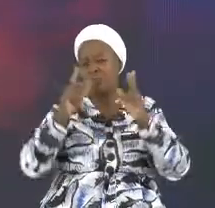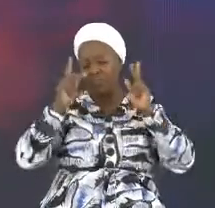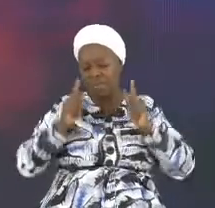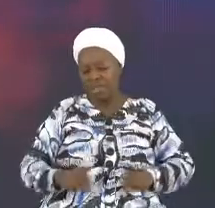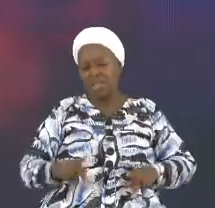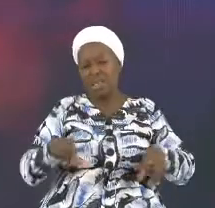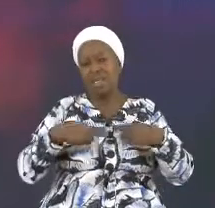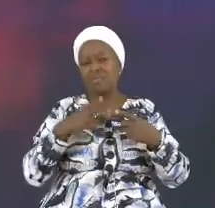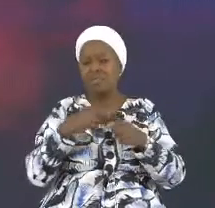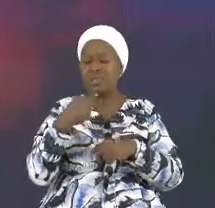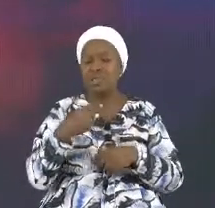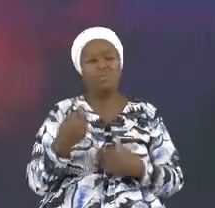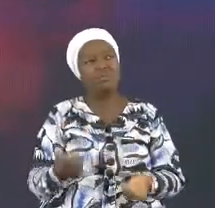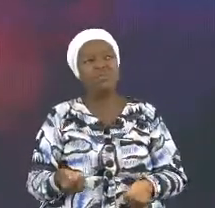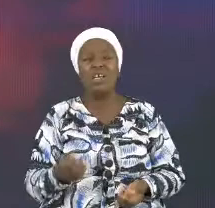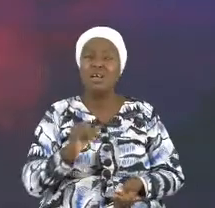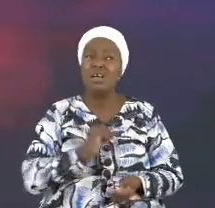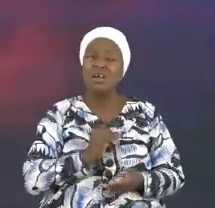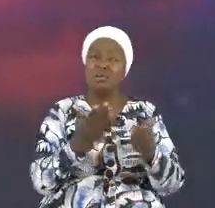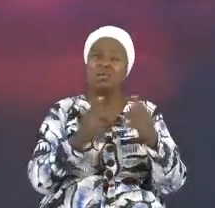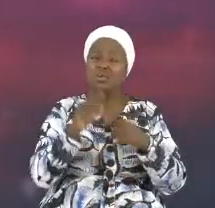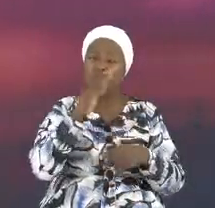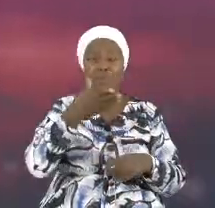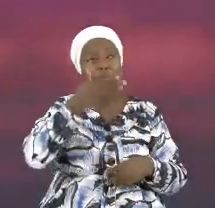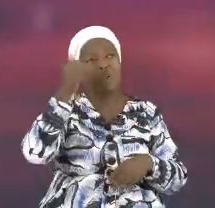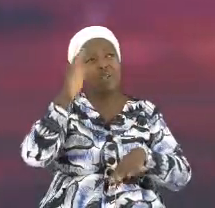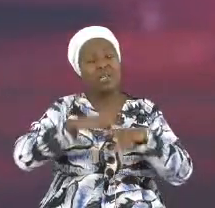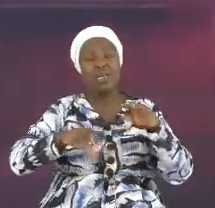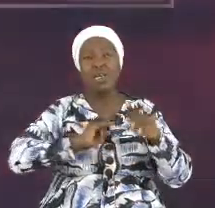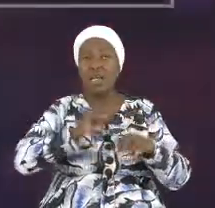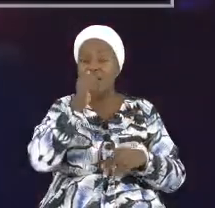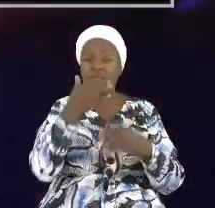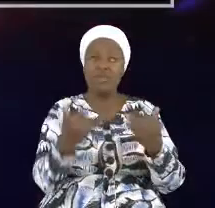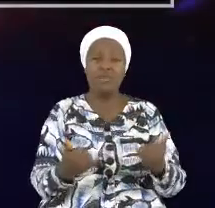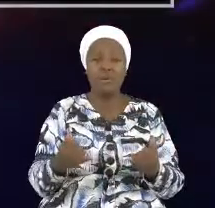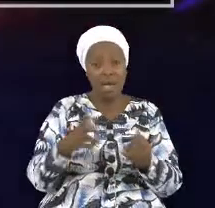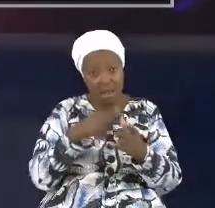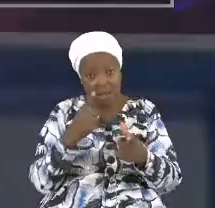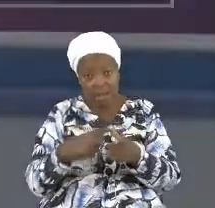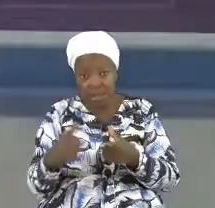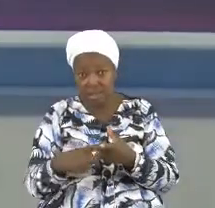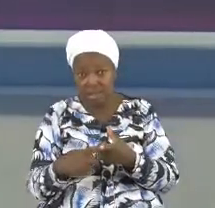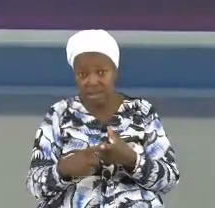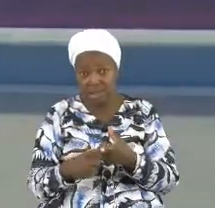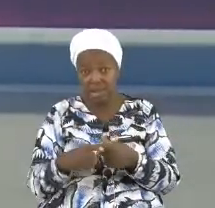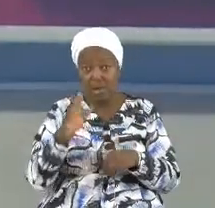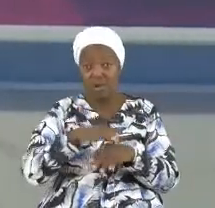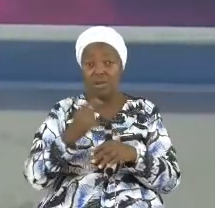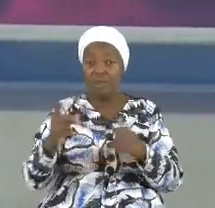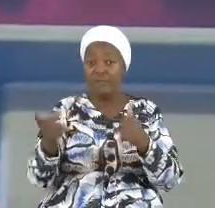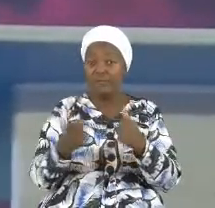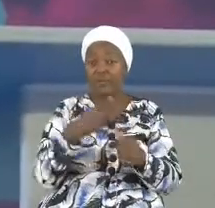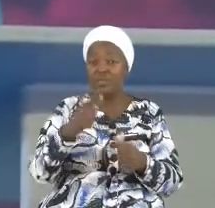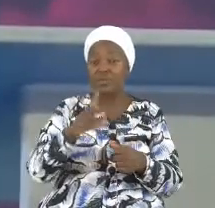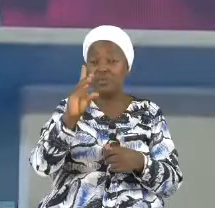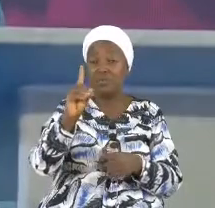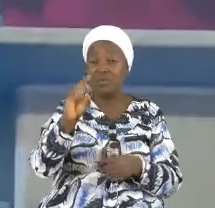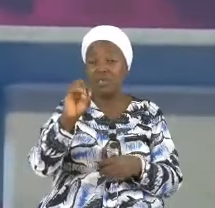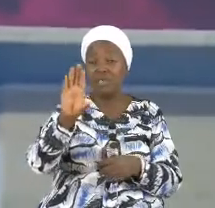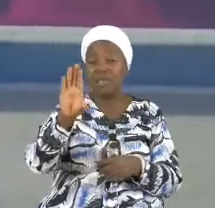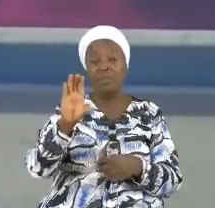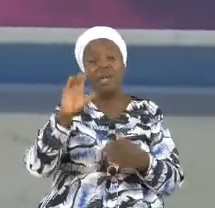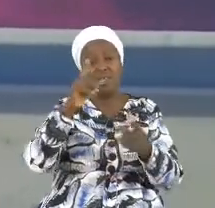than I am now. And then on the 31st of December, going on to the 1st